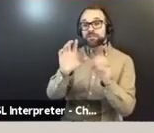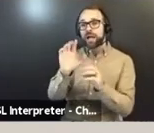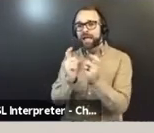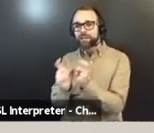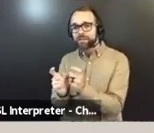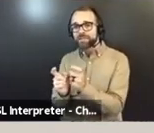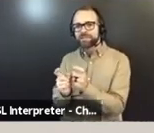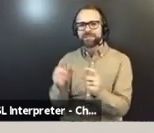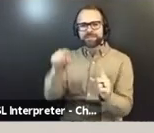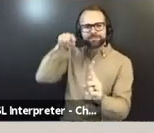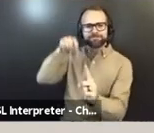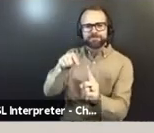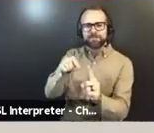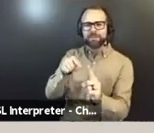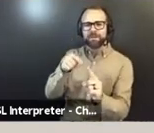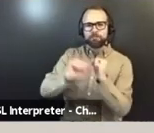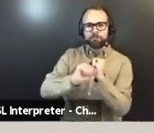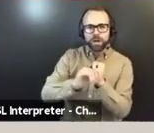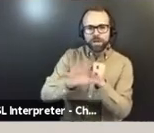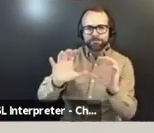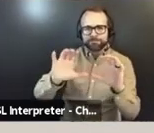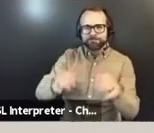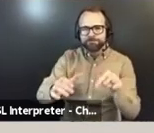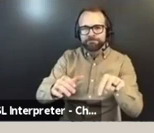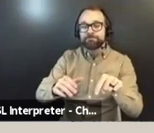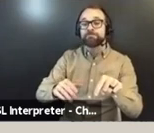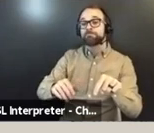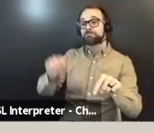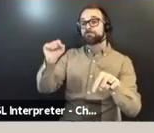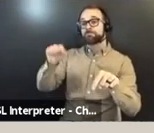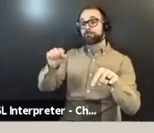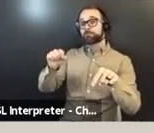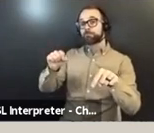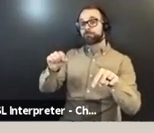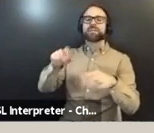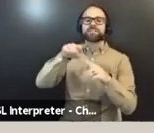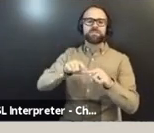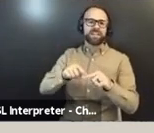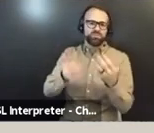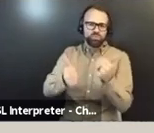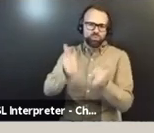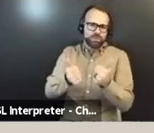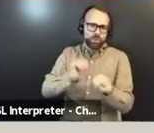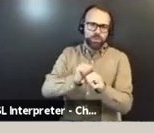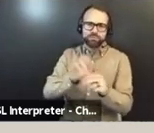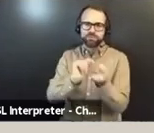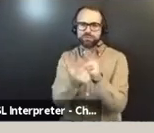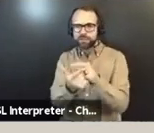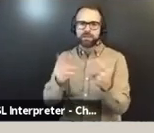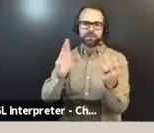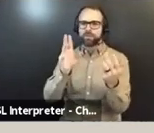is all for that specific market. So yep, it is, depending on the work that you're actually doing. So translation,